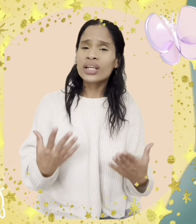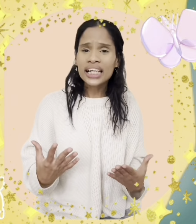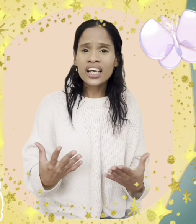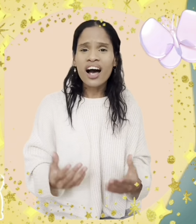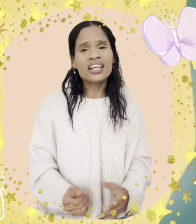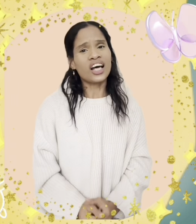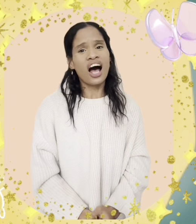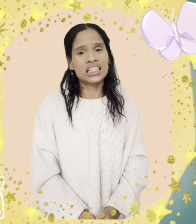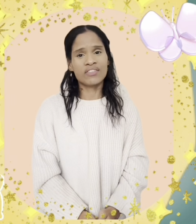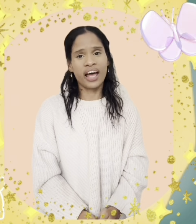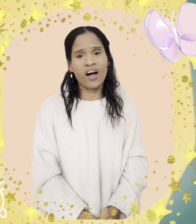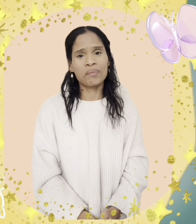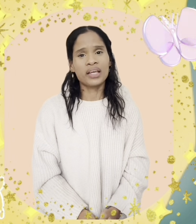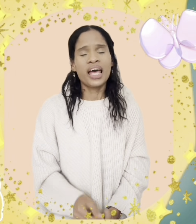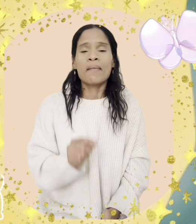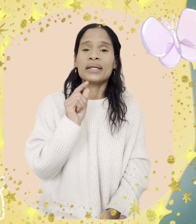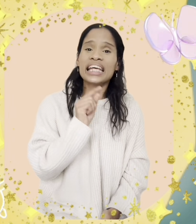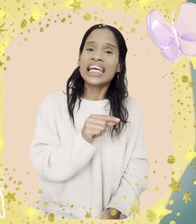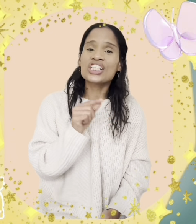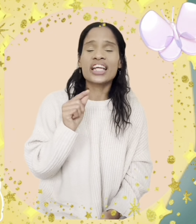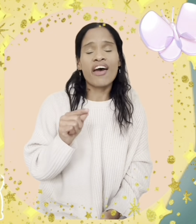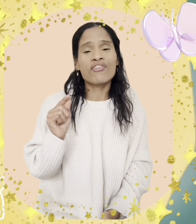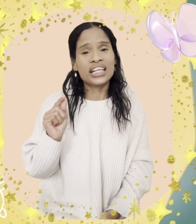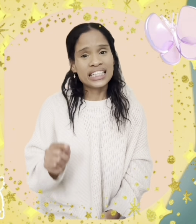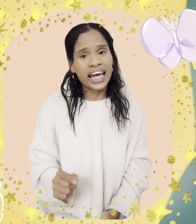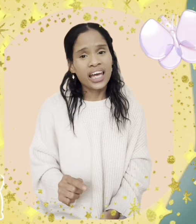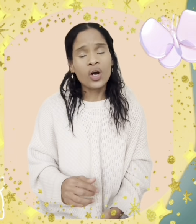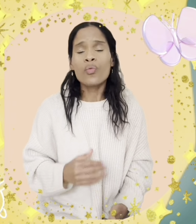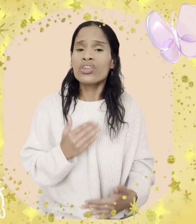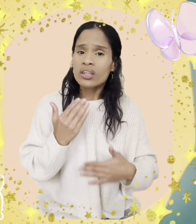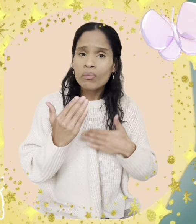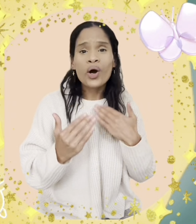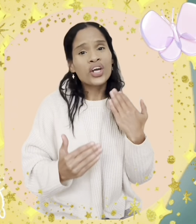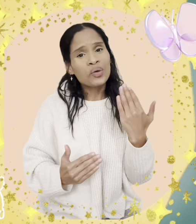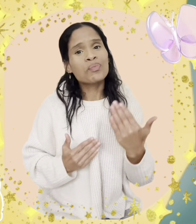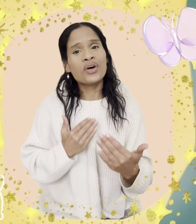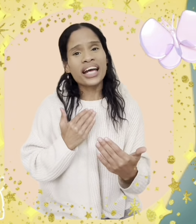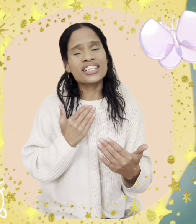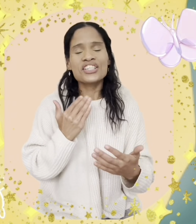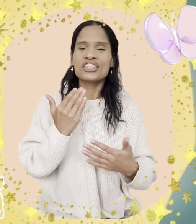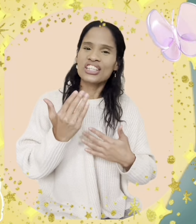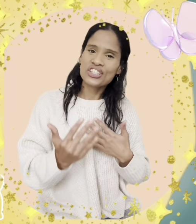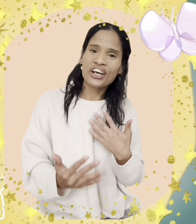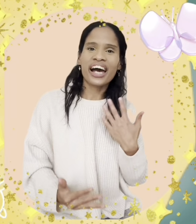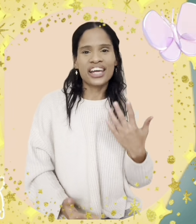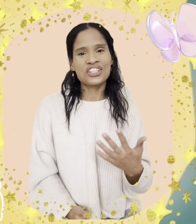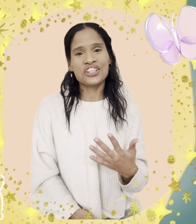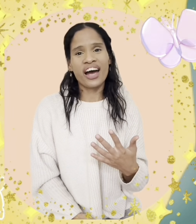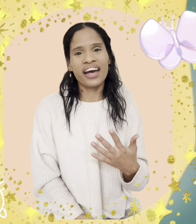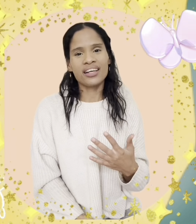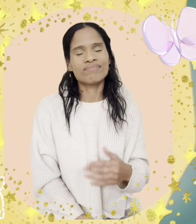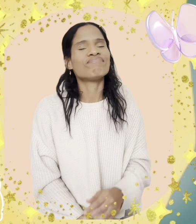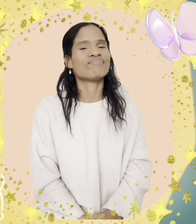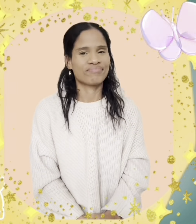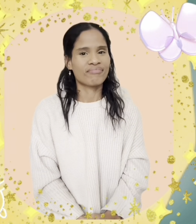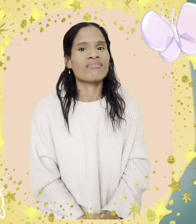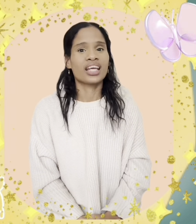if you really can't, ask for help. But each and every day, with the more you practice and